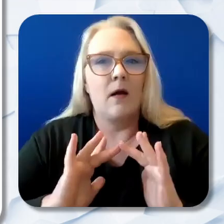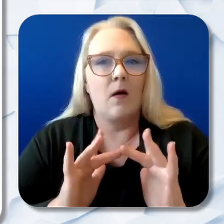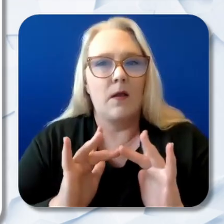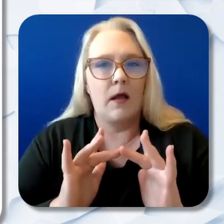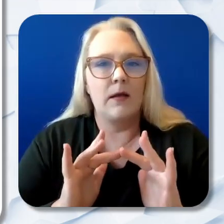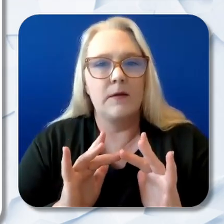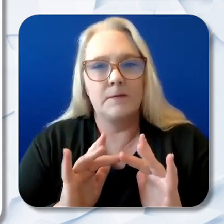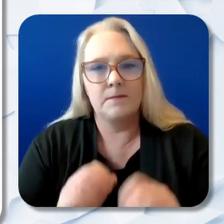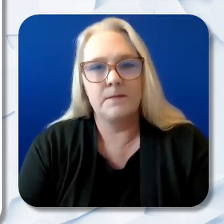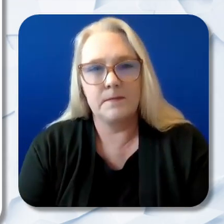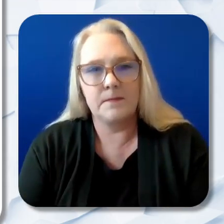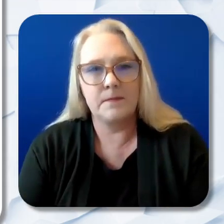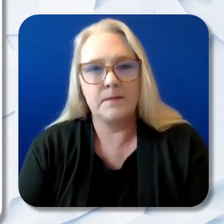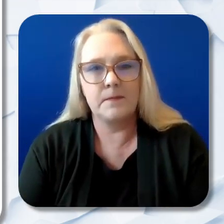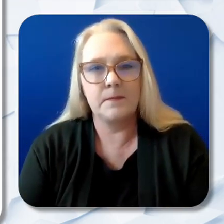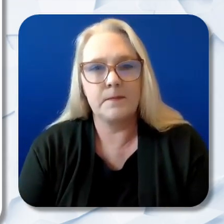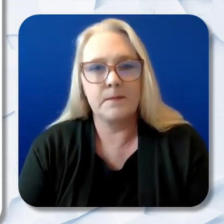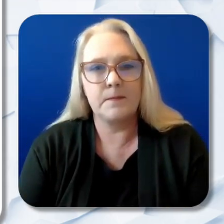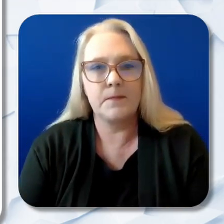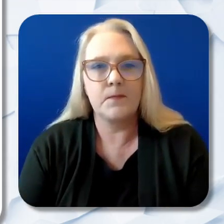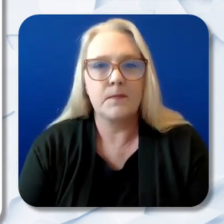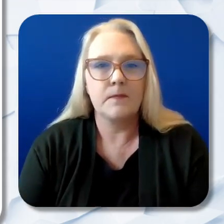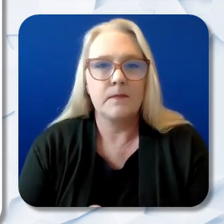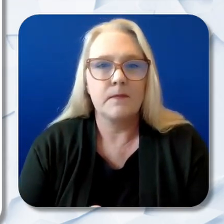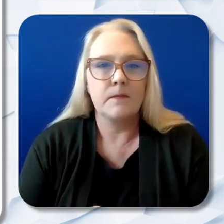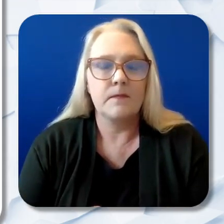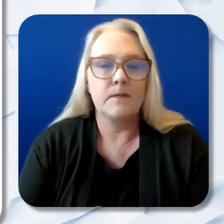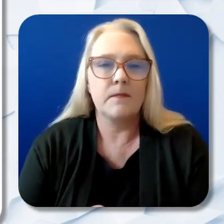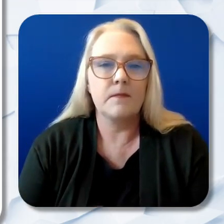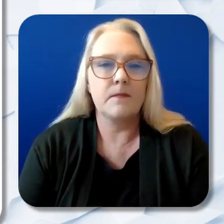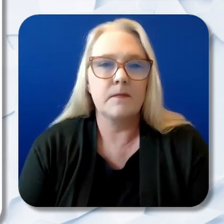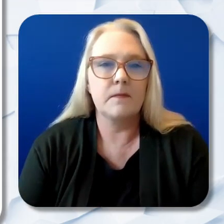MB itself. Next slide, please.